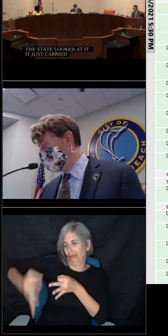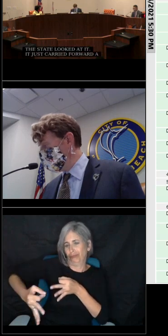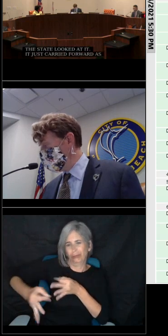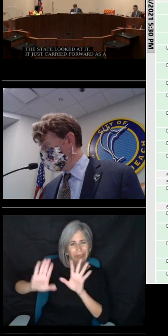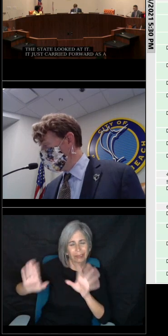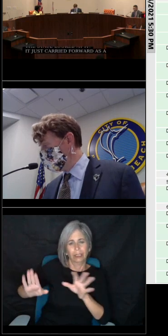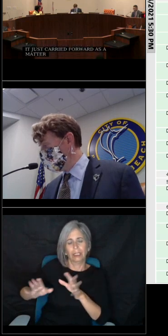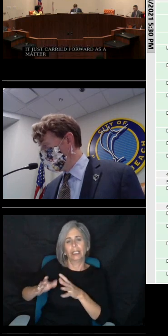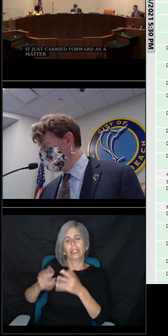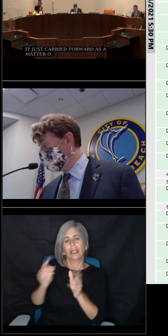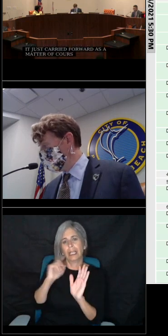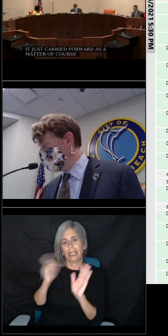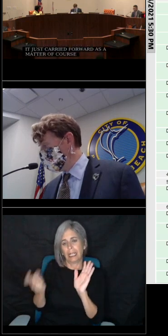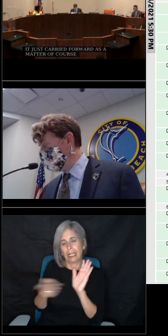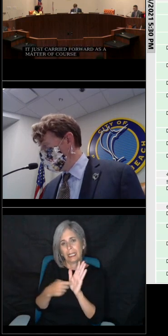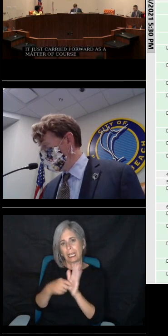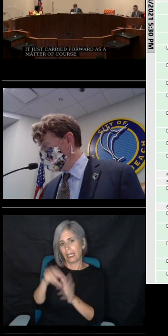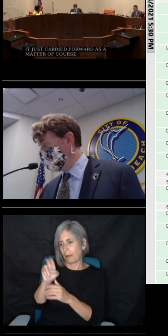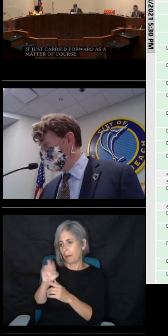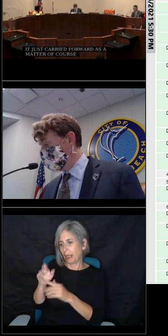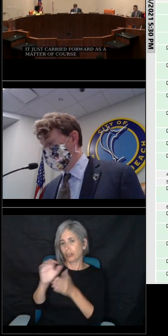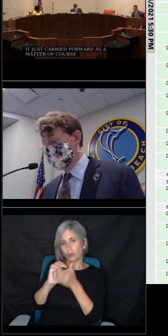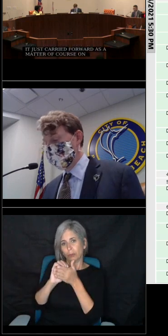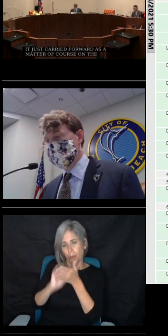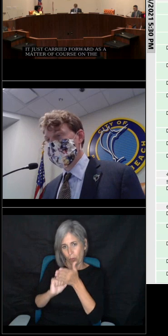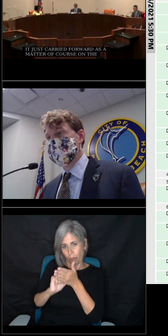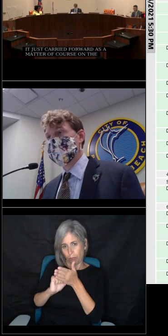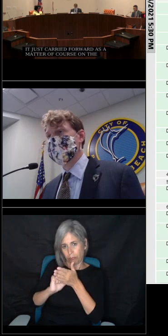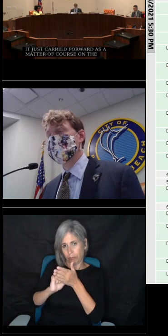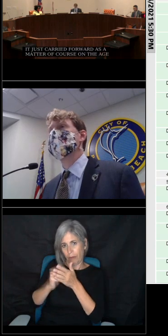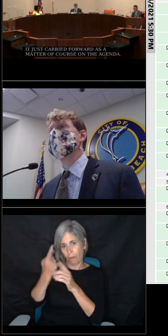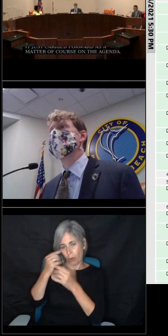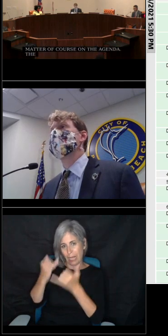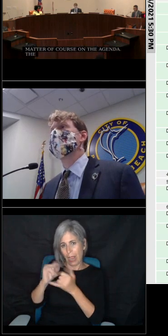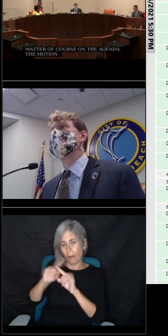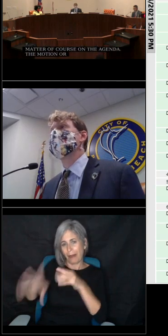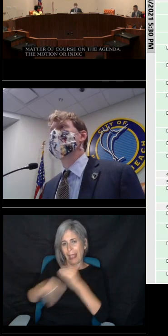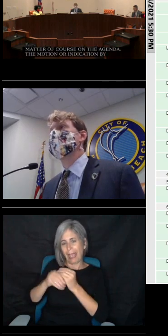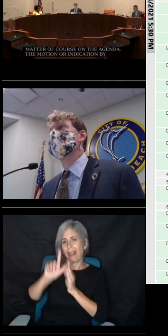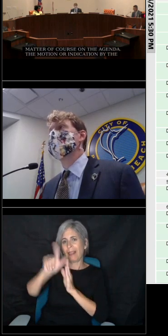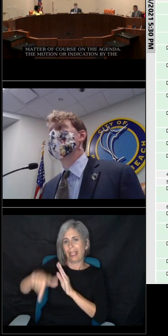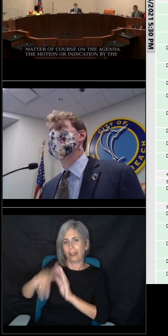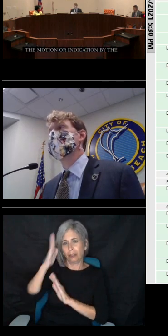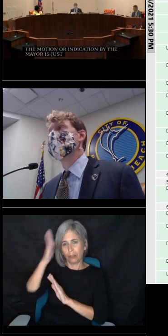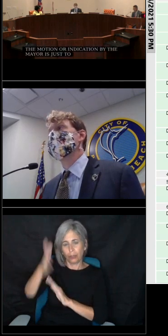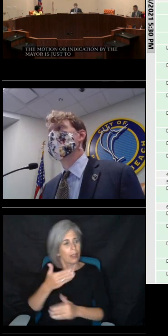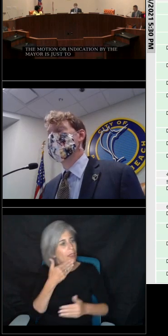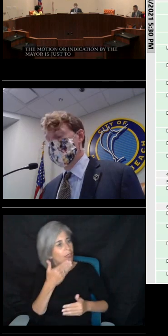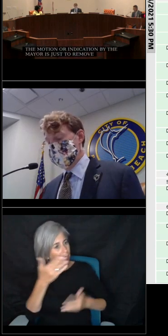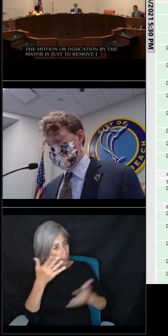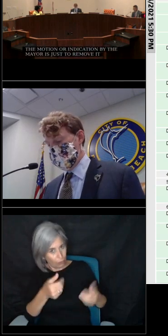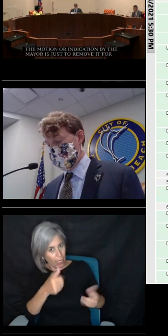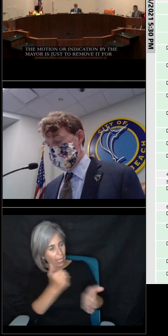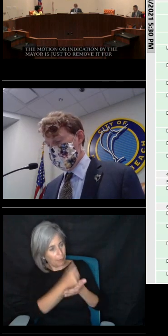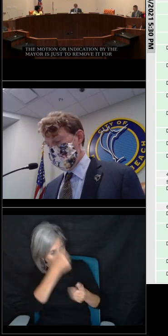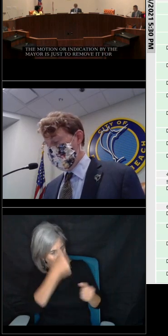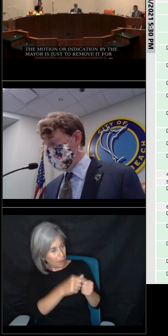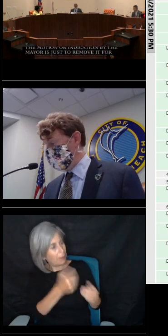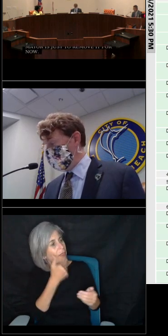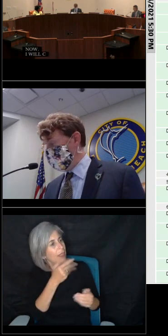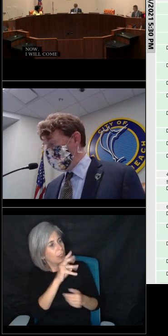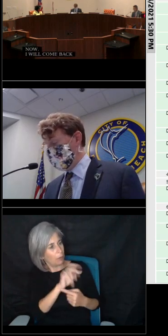by the, or the indication by the mayor is just to remove it for now. It'll come back on in the future. Gotcha. Thank you all for jogging my memory, and thank you,